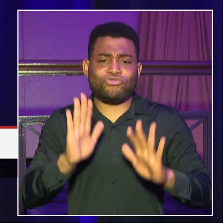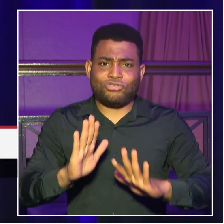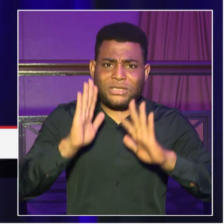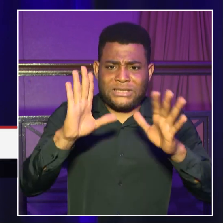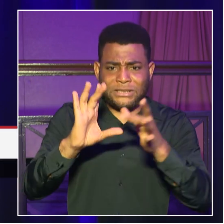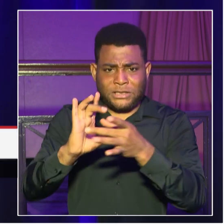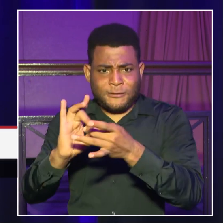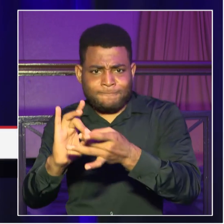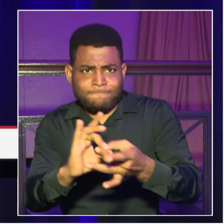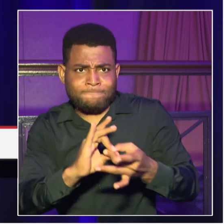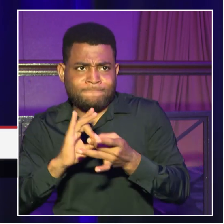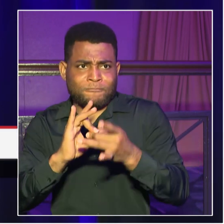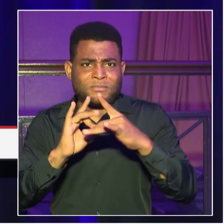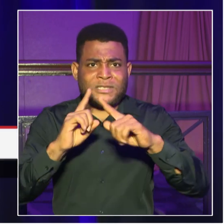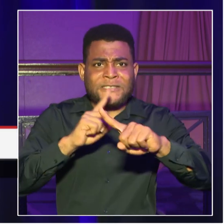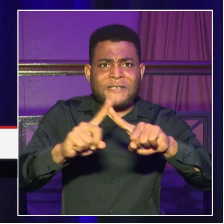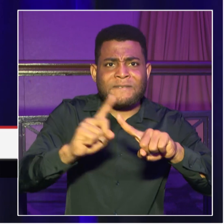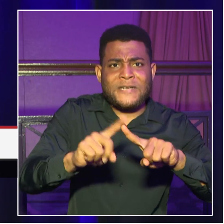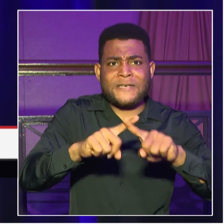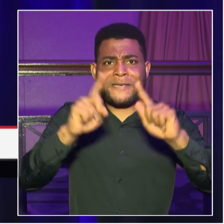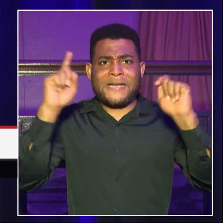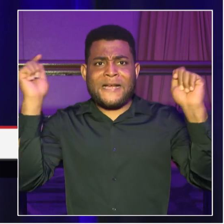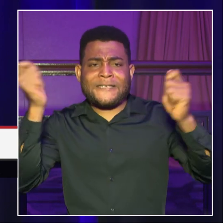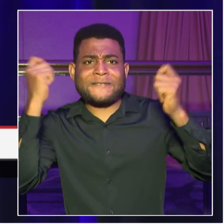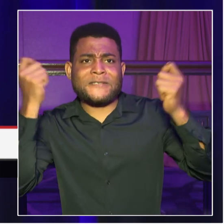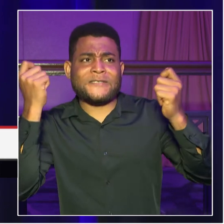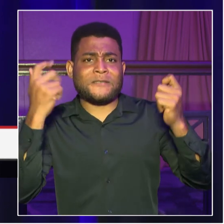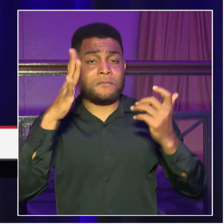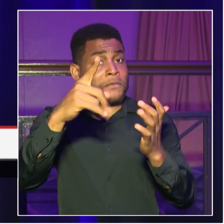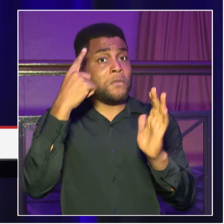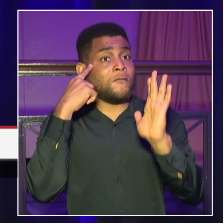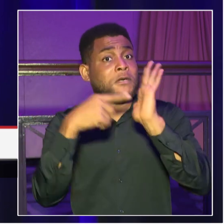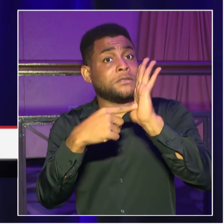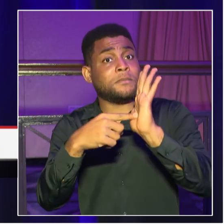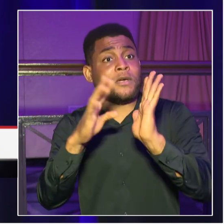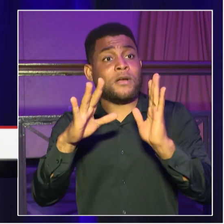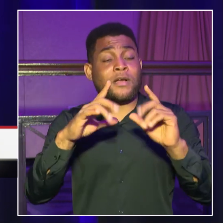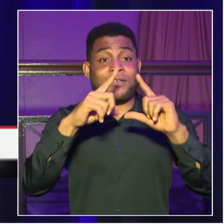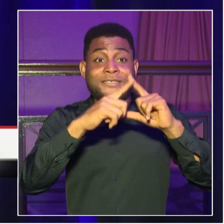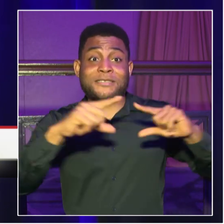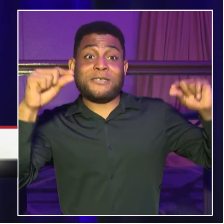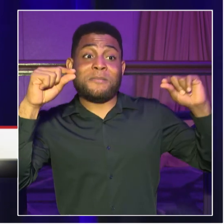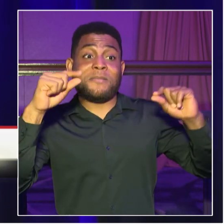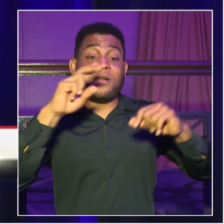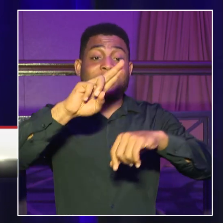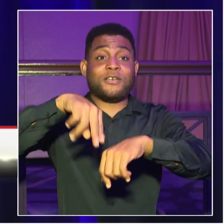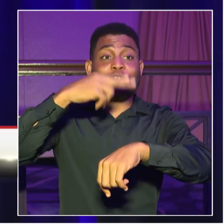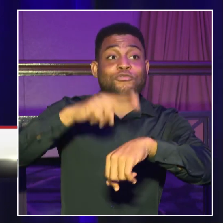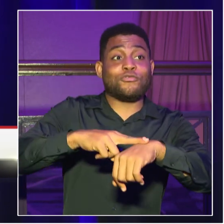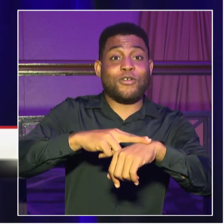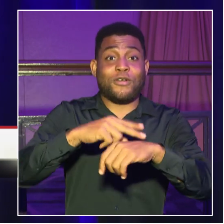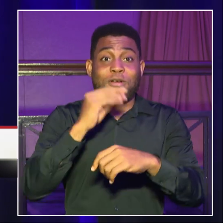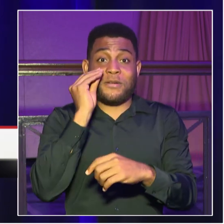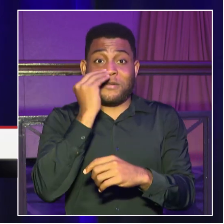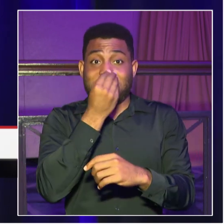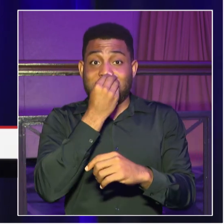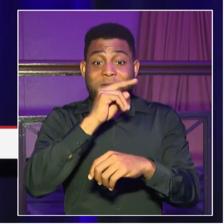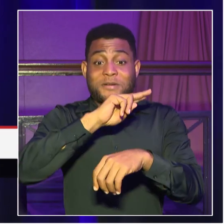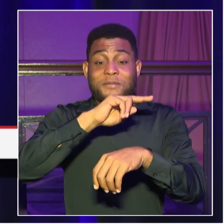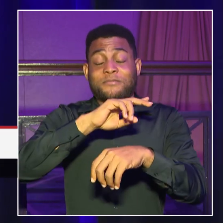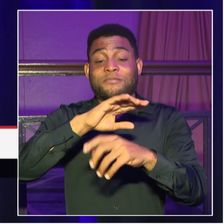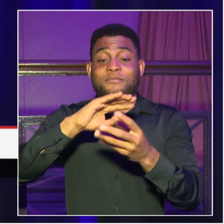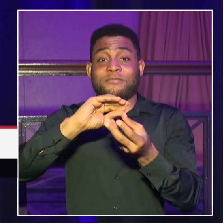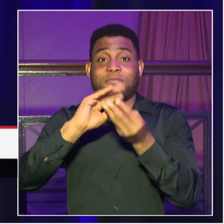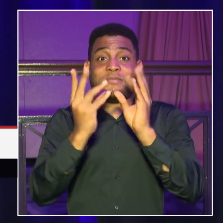Cherry Blossom Festival helped us attract 1.6 million attendees, eclipsing 2019 to this